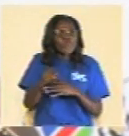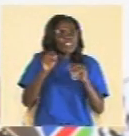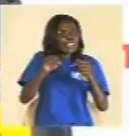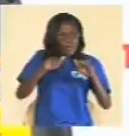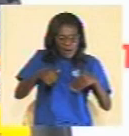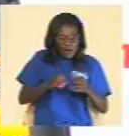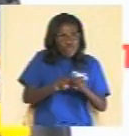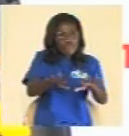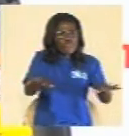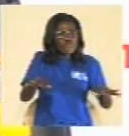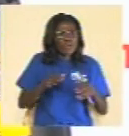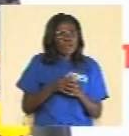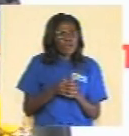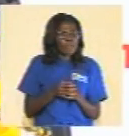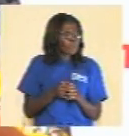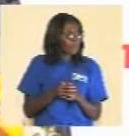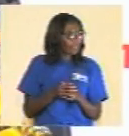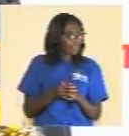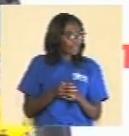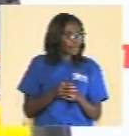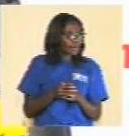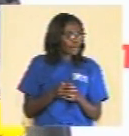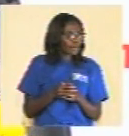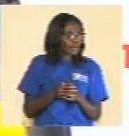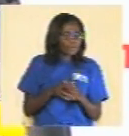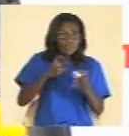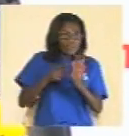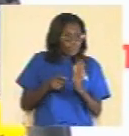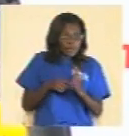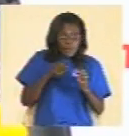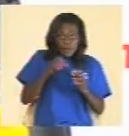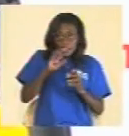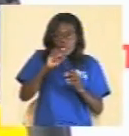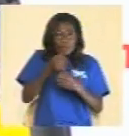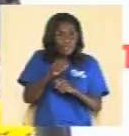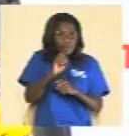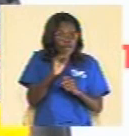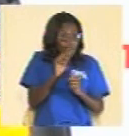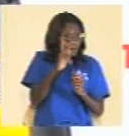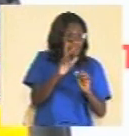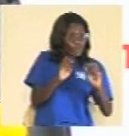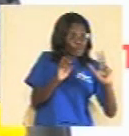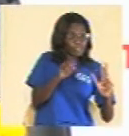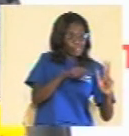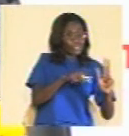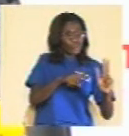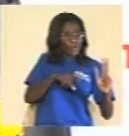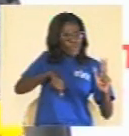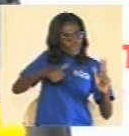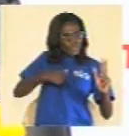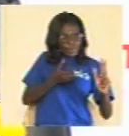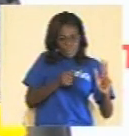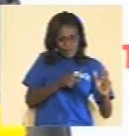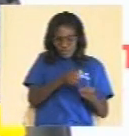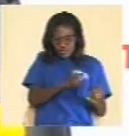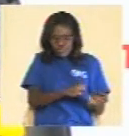Leprosy, I would say it's not very contagious, but the way it's transmitted is actually through the